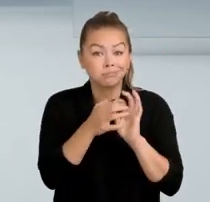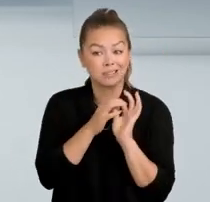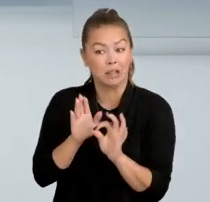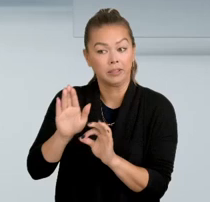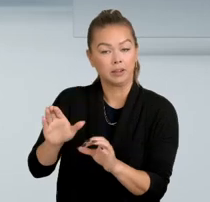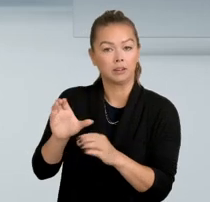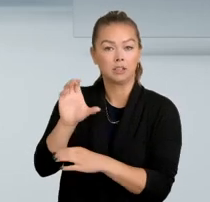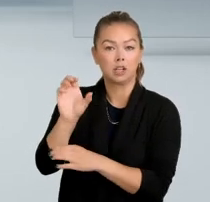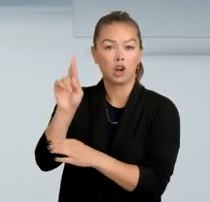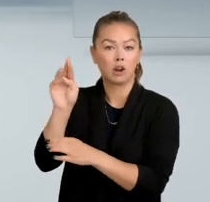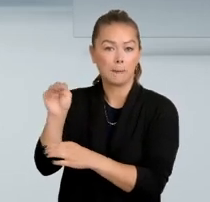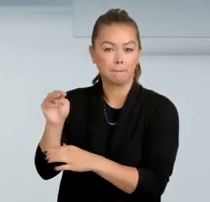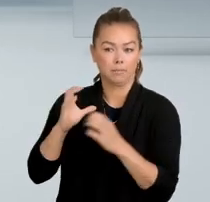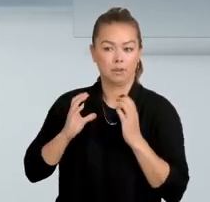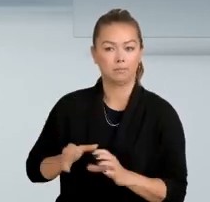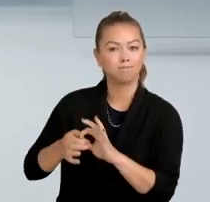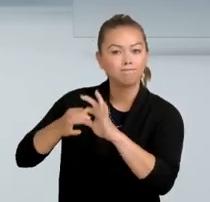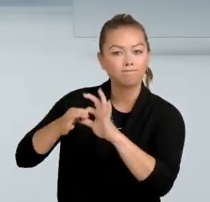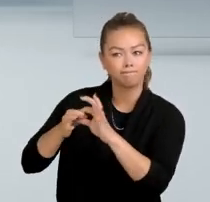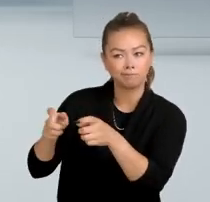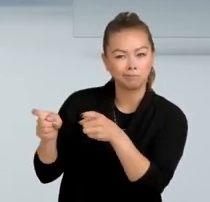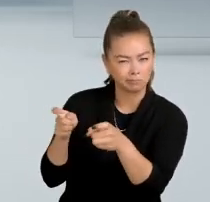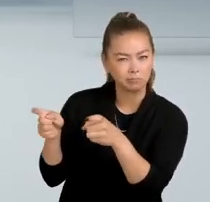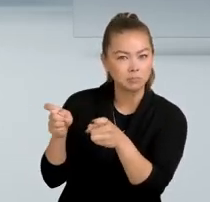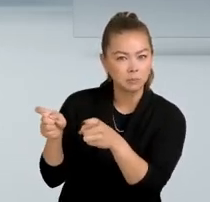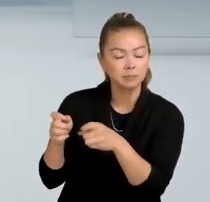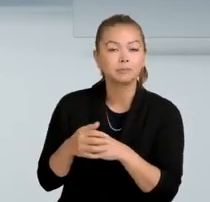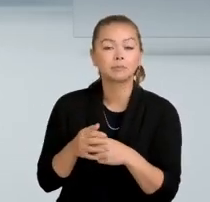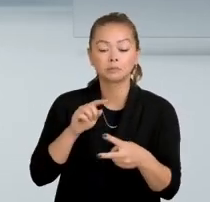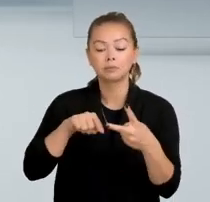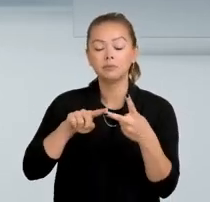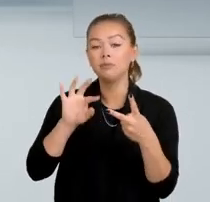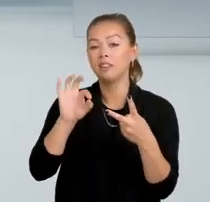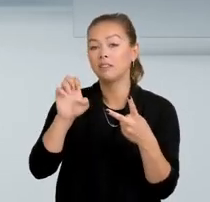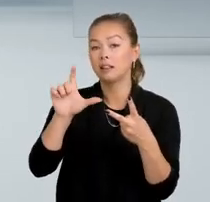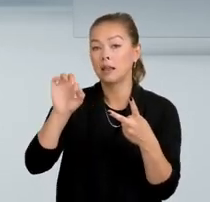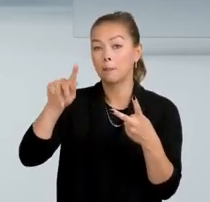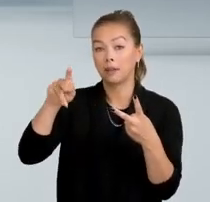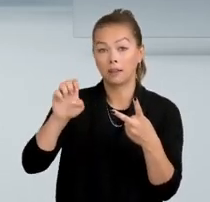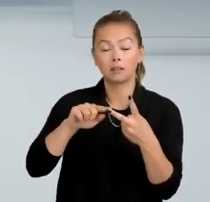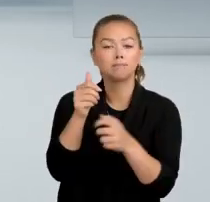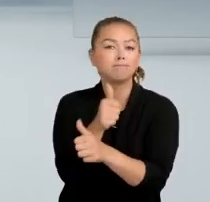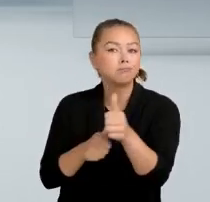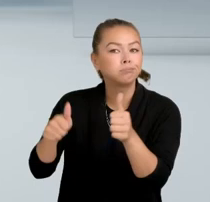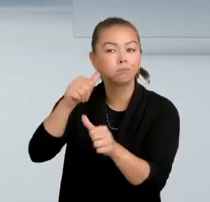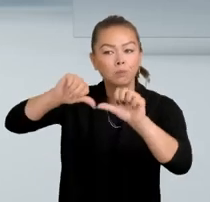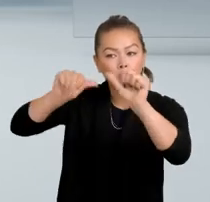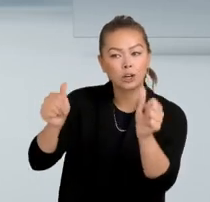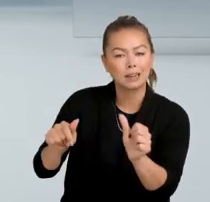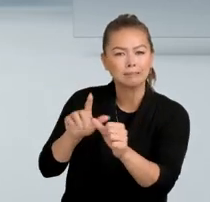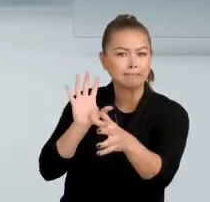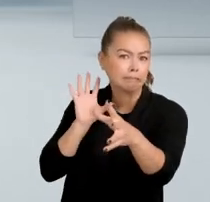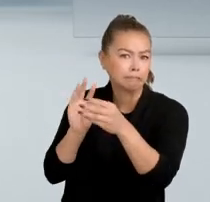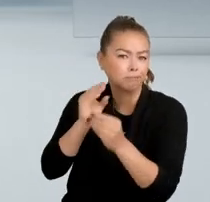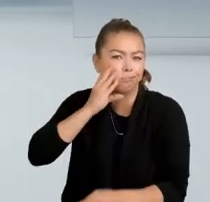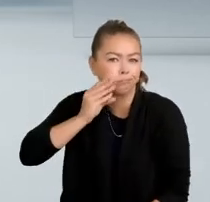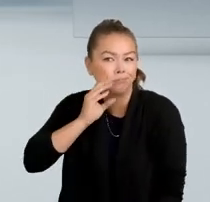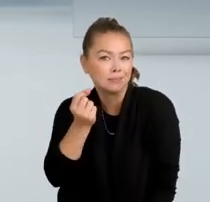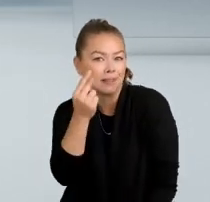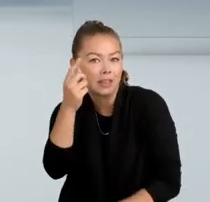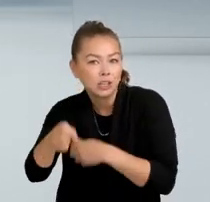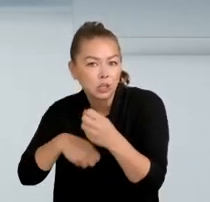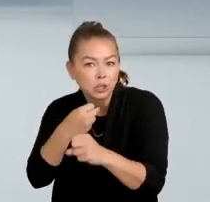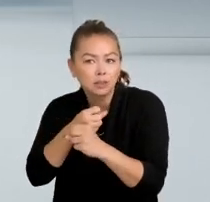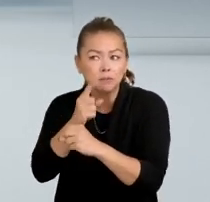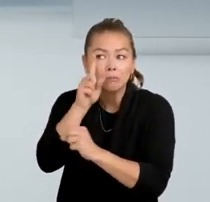relationship management processes and Felipe Melo de Souza is a senior architect with 11 years of experience in